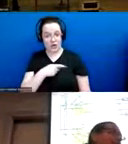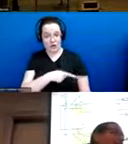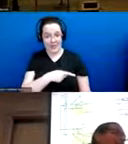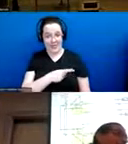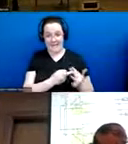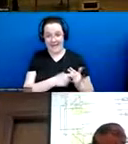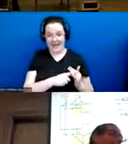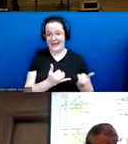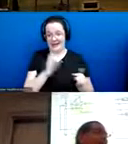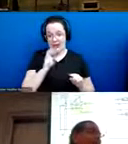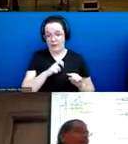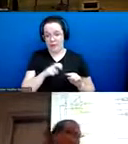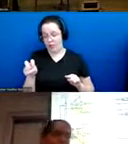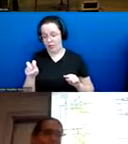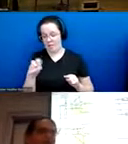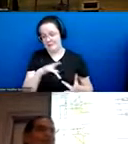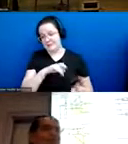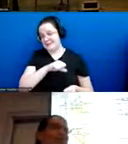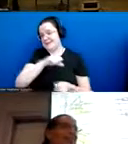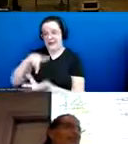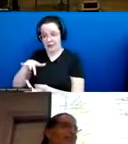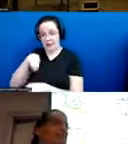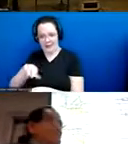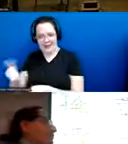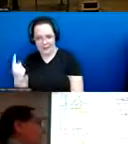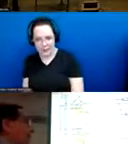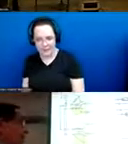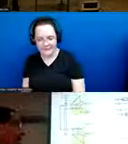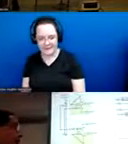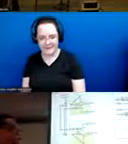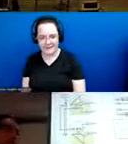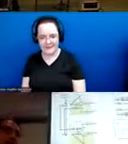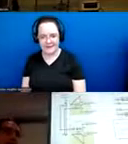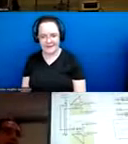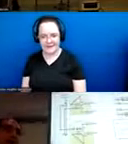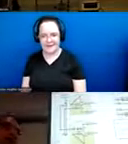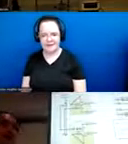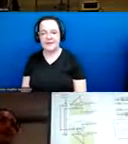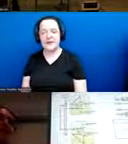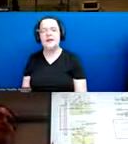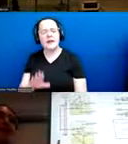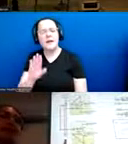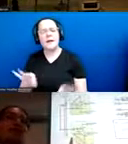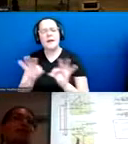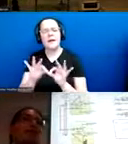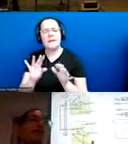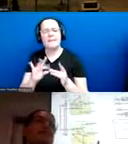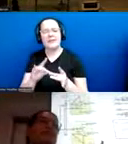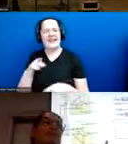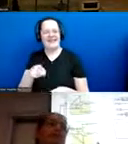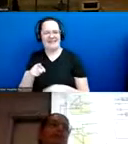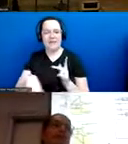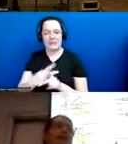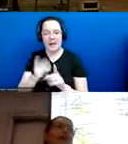teleported into the other one, right? Some form of like a Star Trek fashion, right? Now, it's important to say that this is a very different kind of communication,